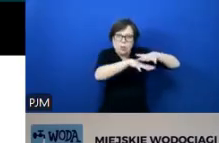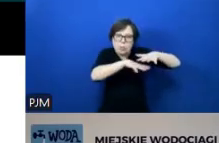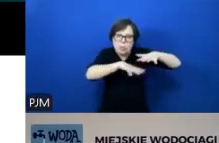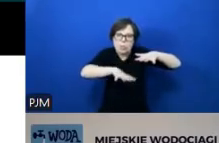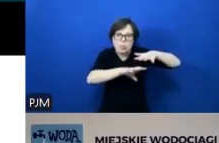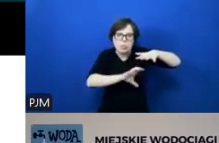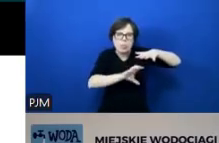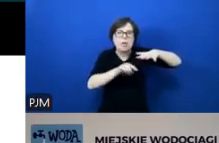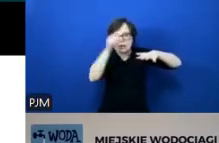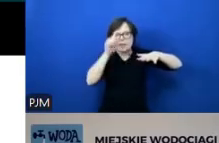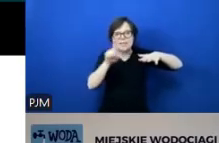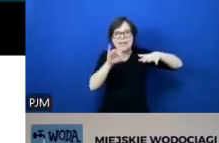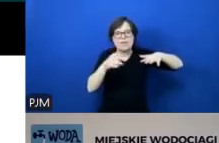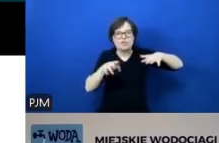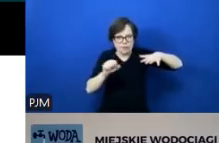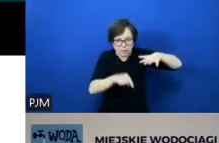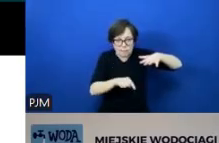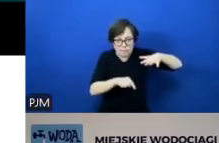the